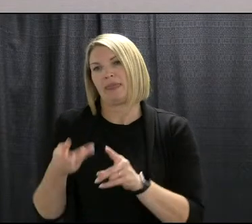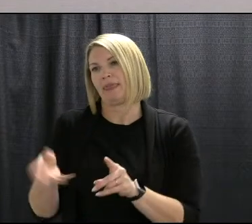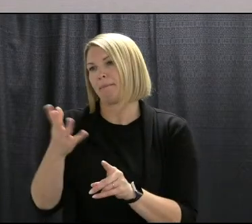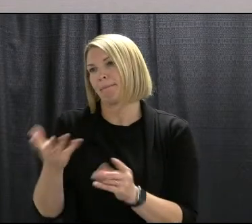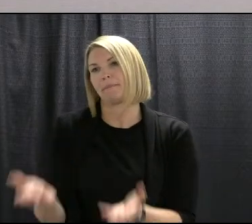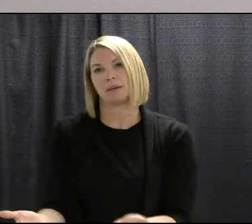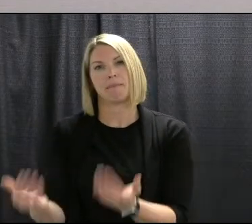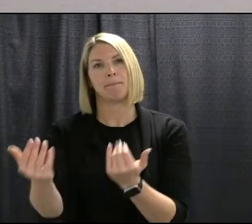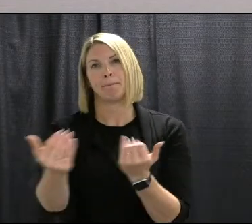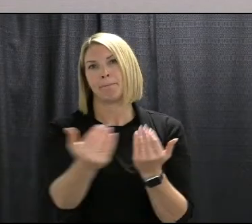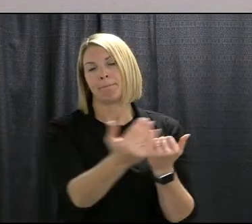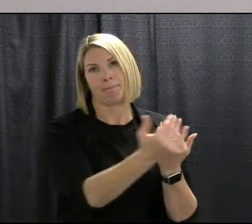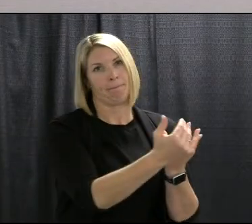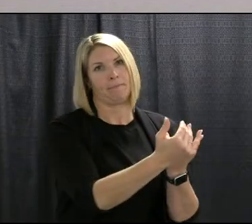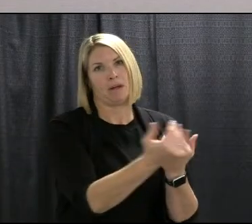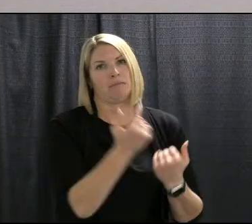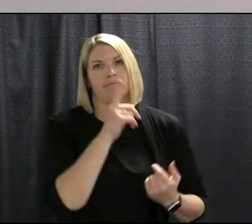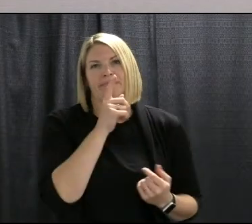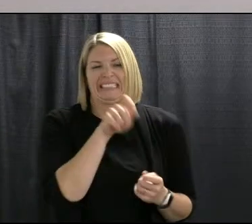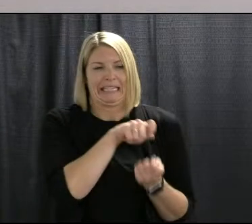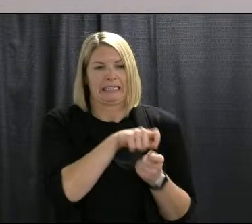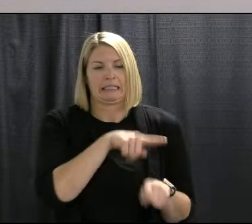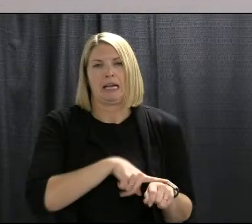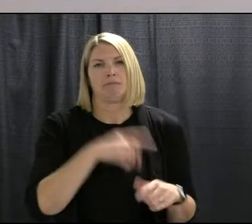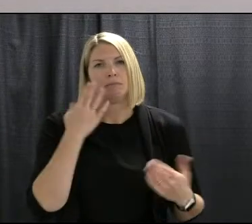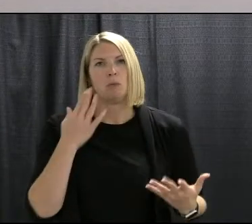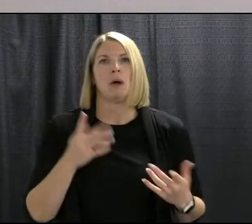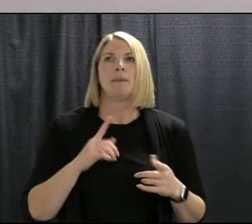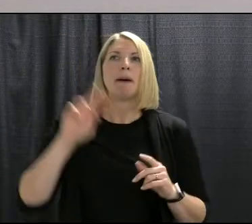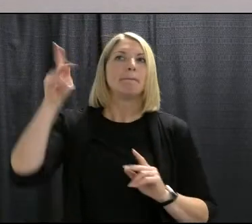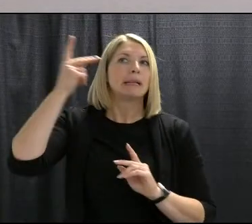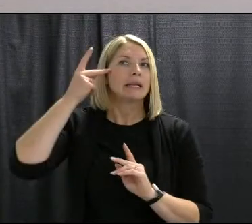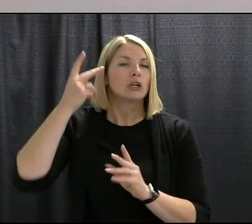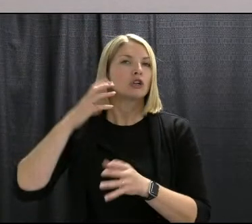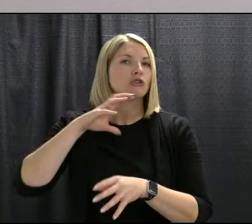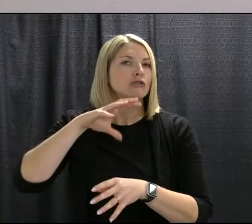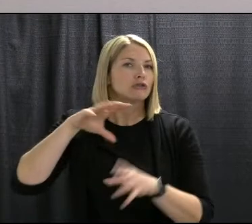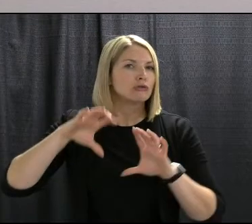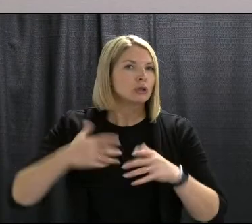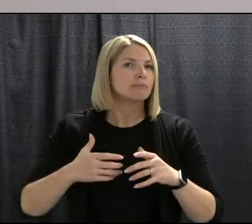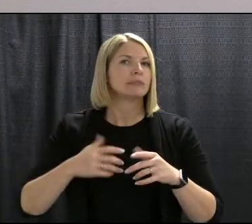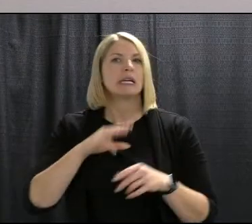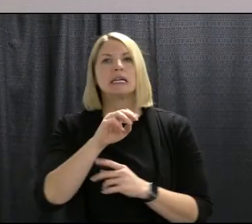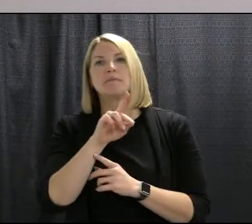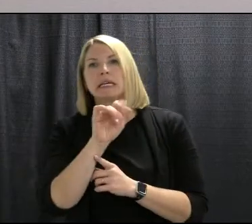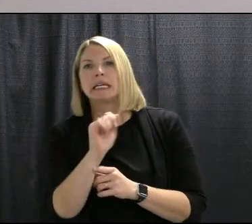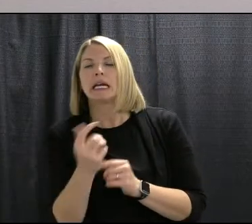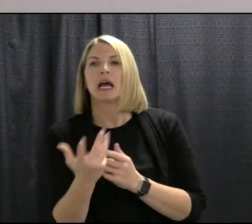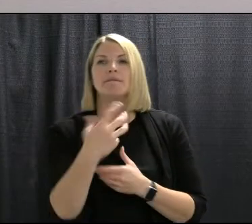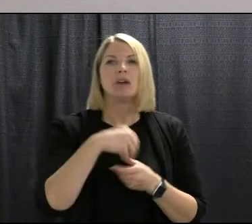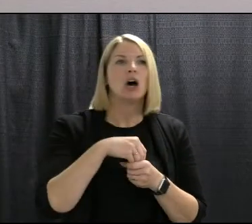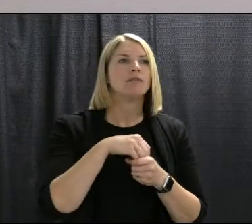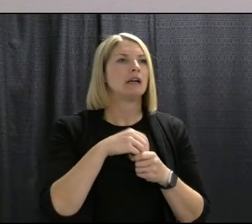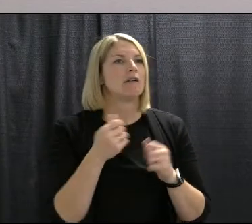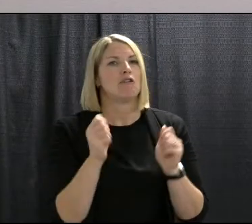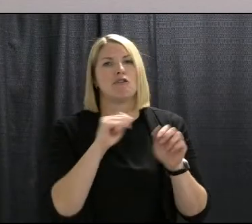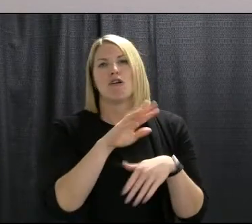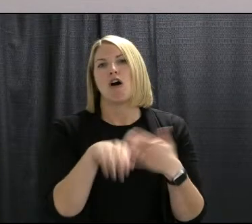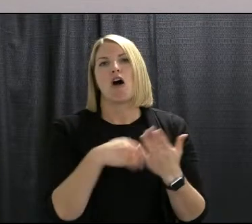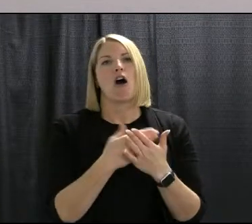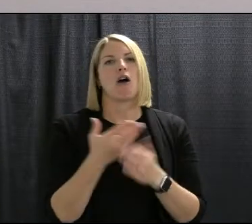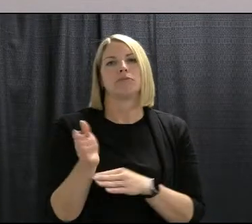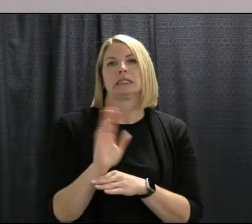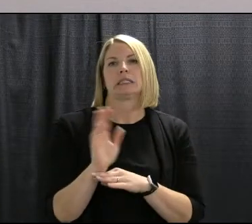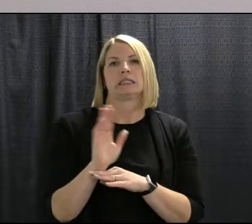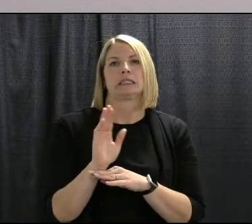parties that are involved. Not just political parties, but also the media, the stakeholders, the community.